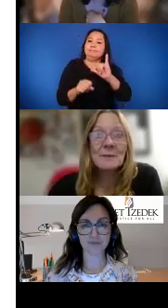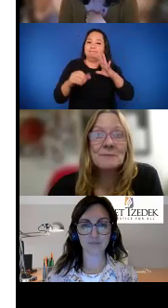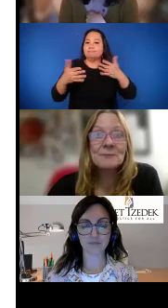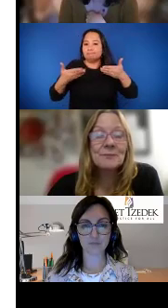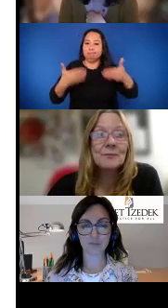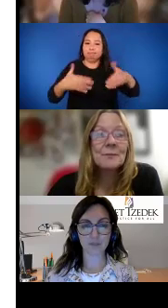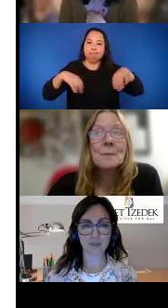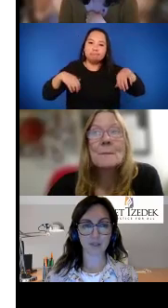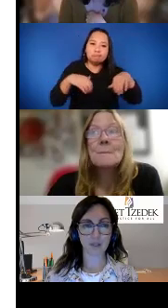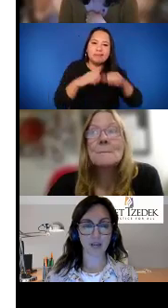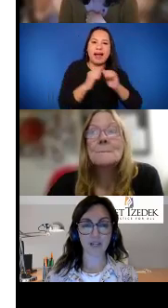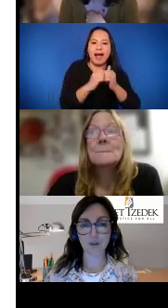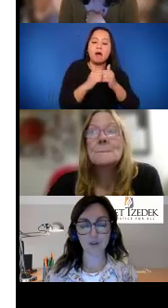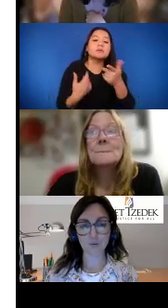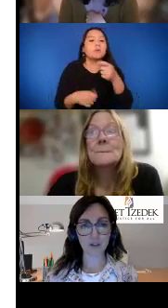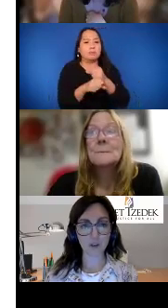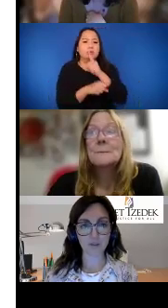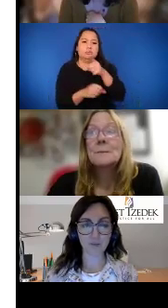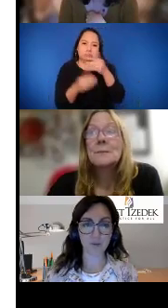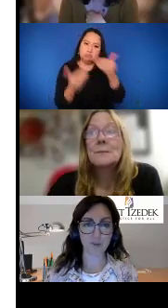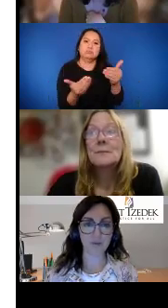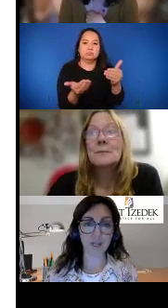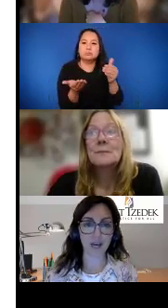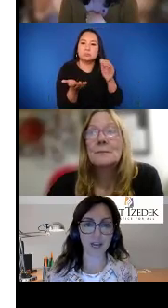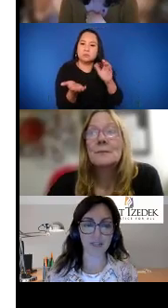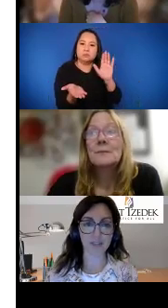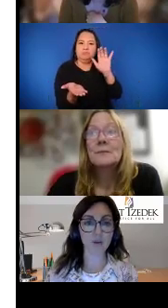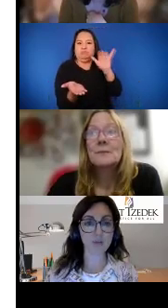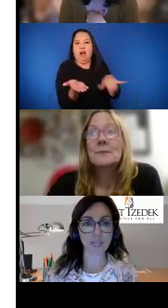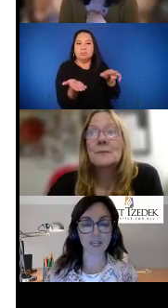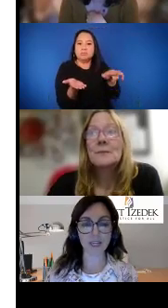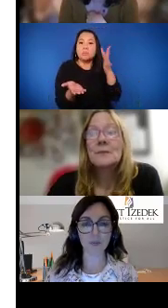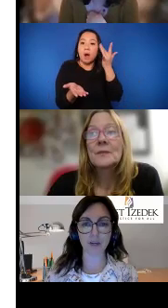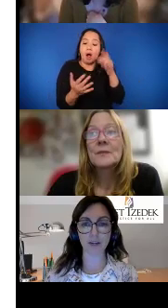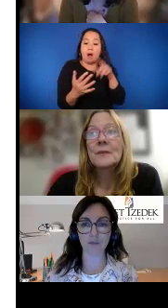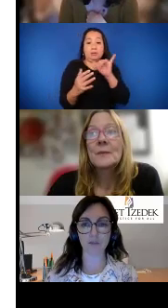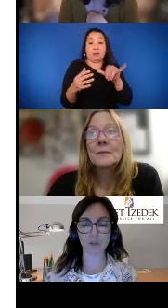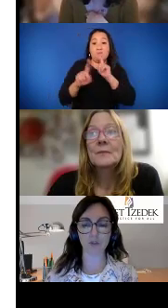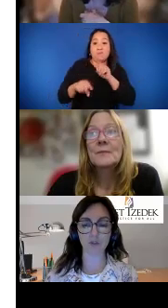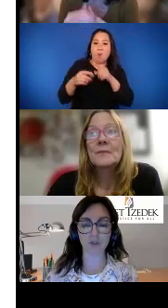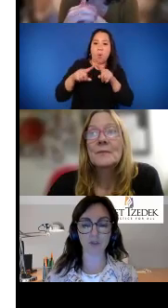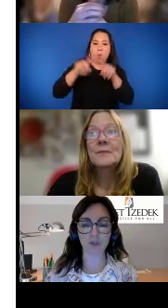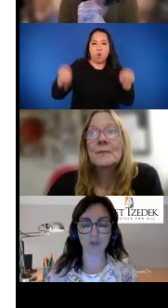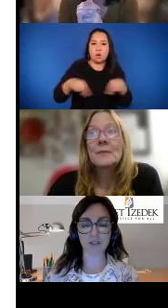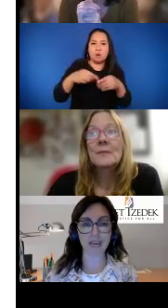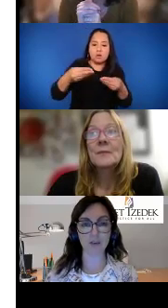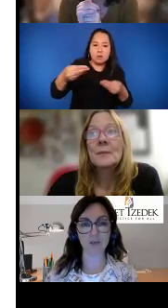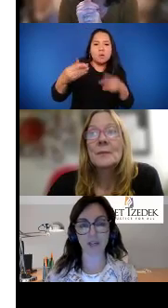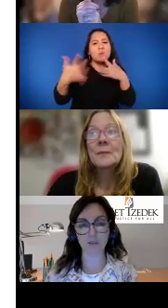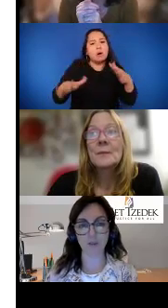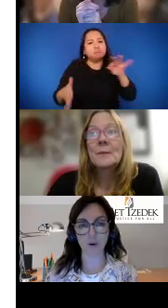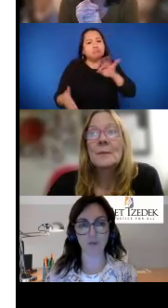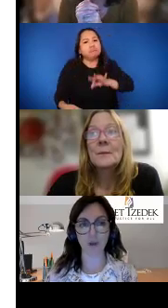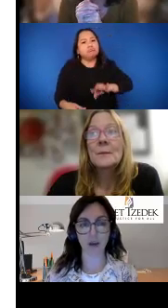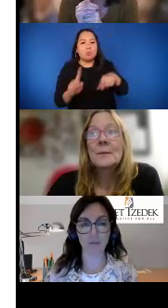down the line. And what a lot of people don't realize, particularly when it comes to scams